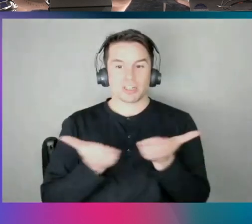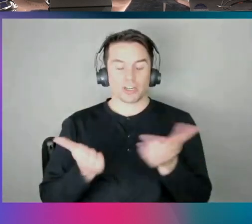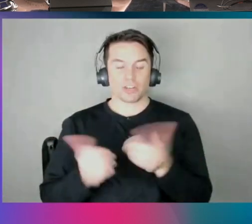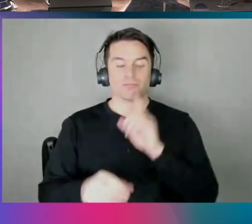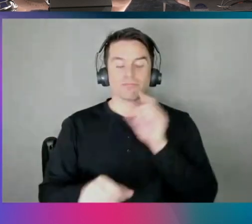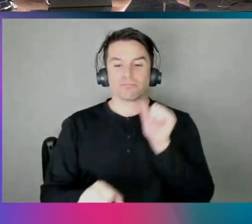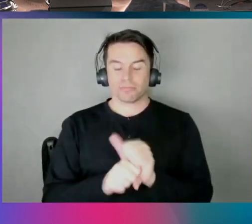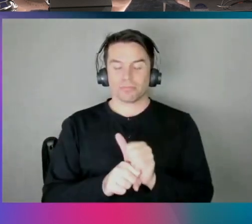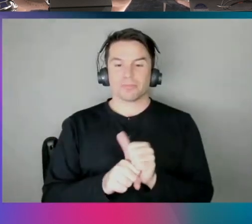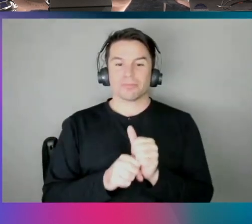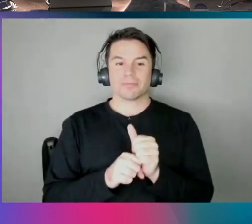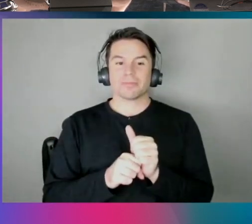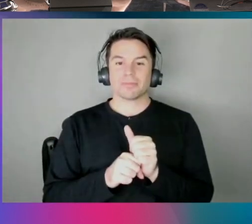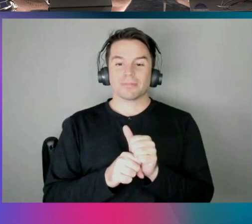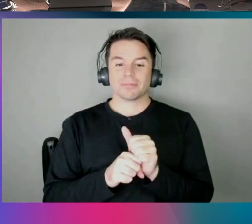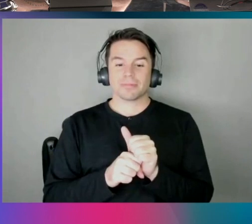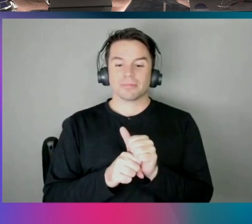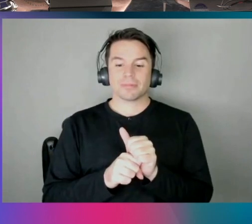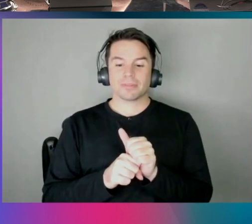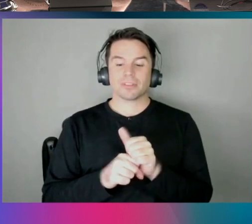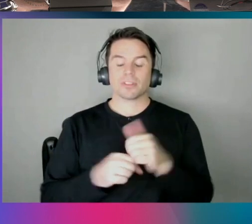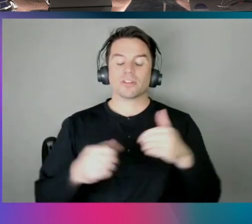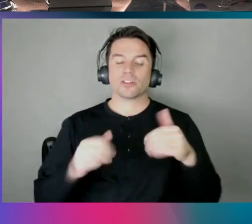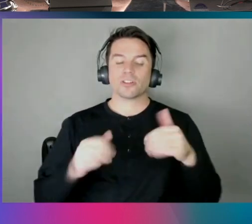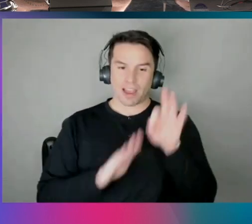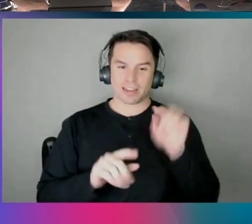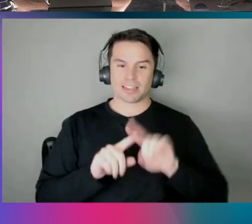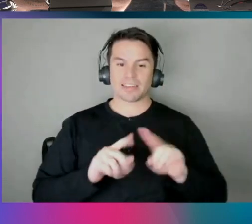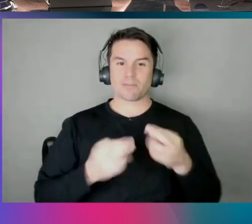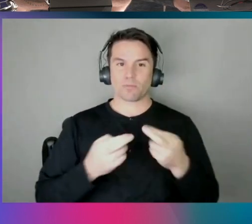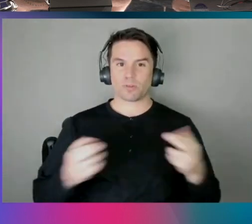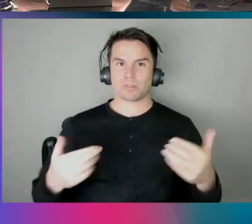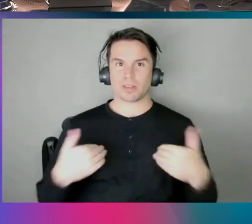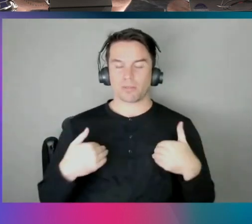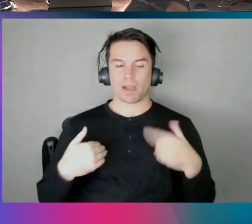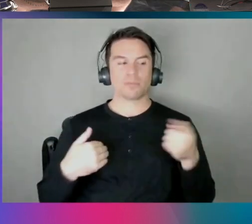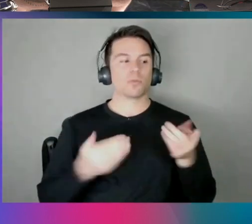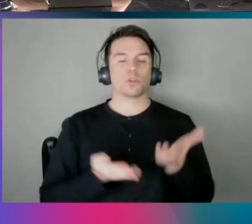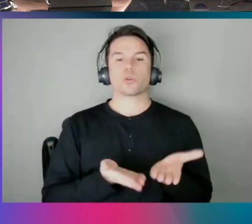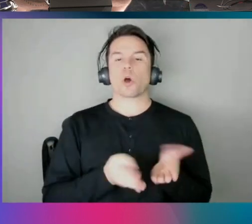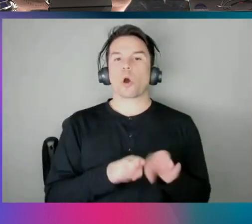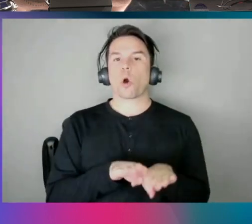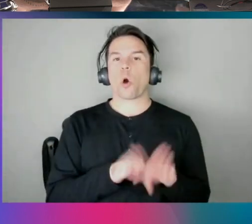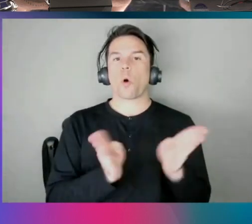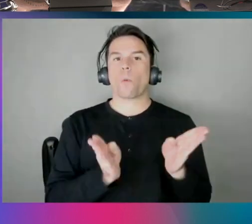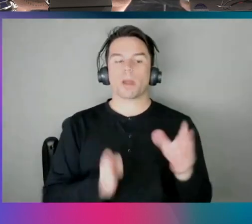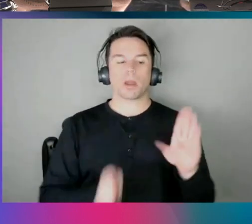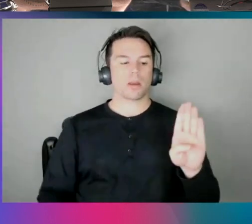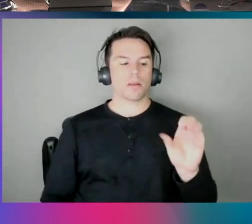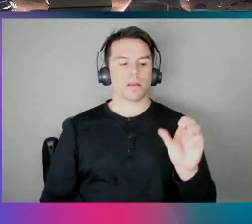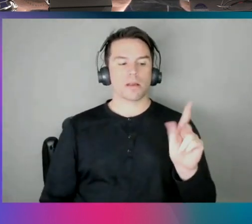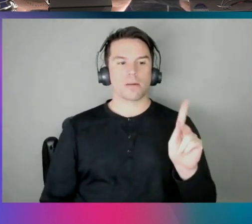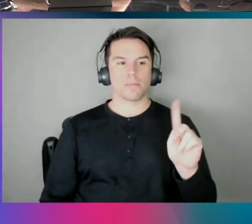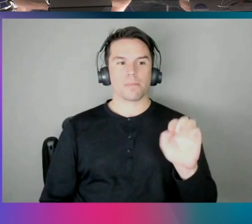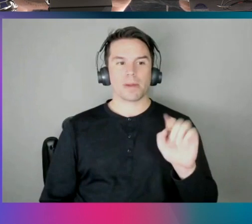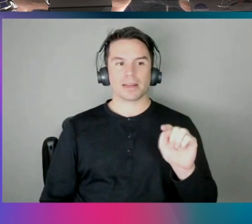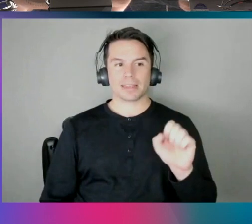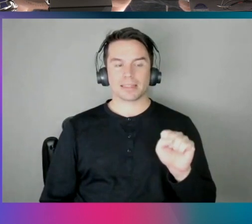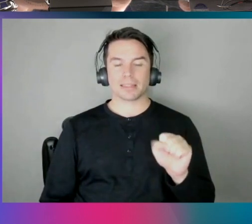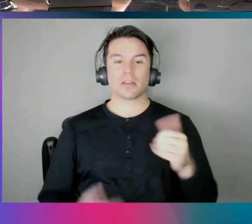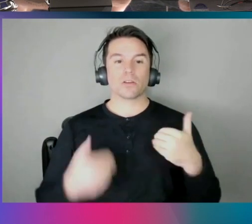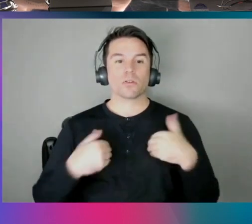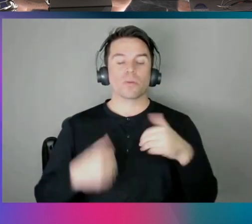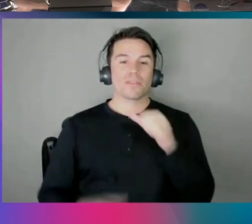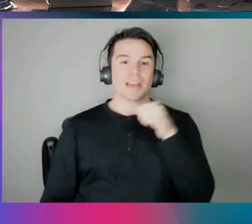different resources that you have. So these are open buckets. You have the Amazon resource name, the RN, that you